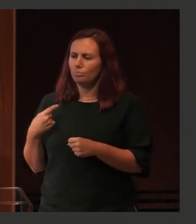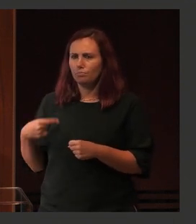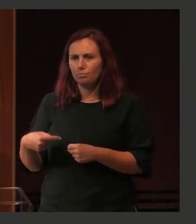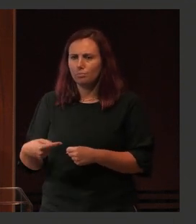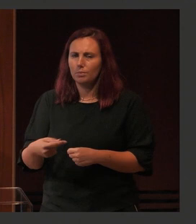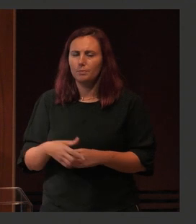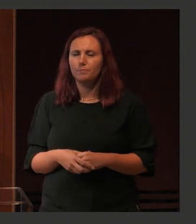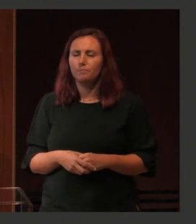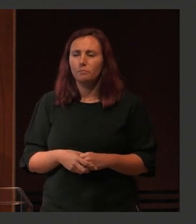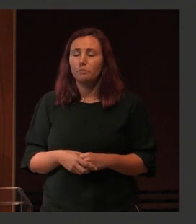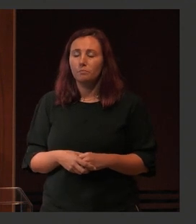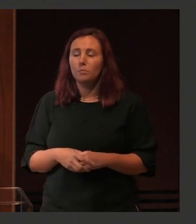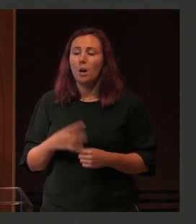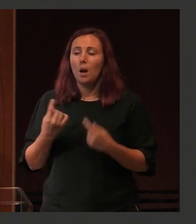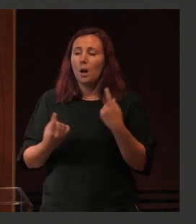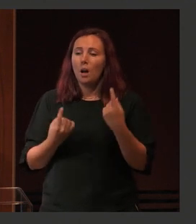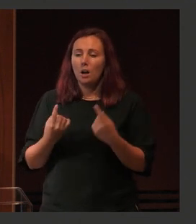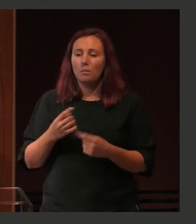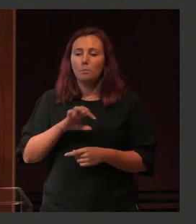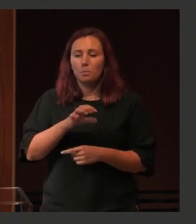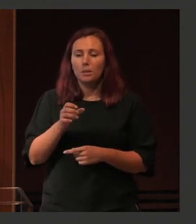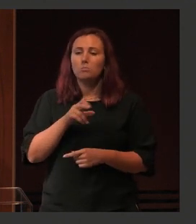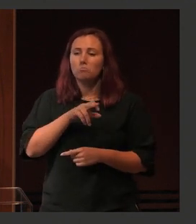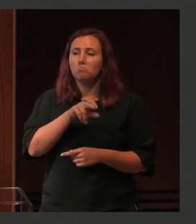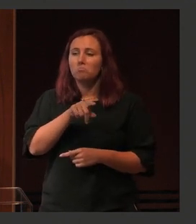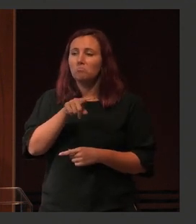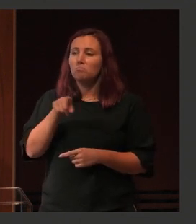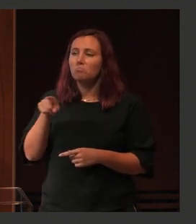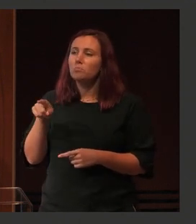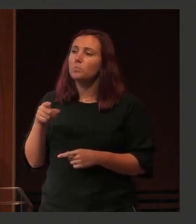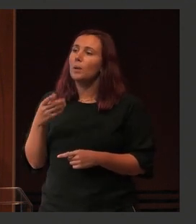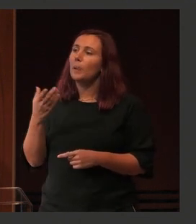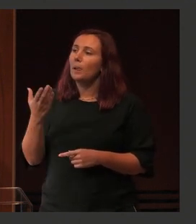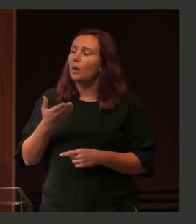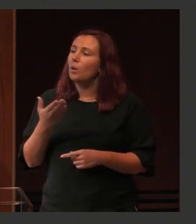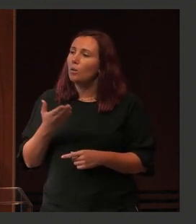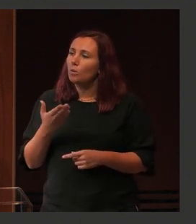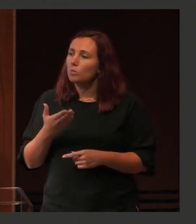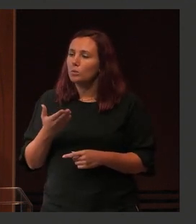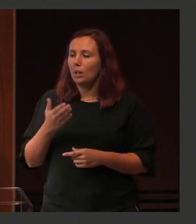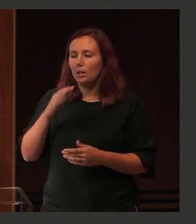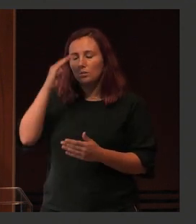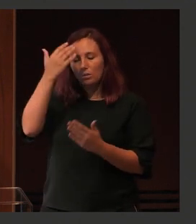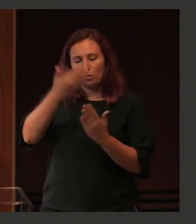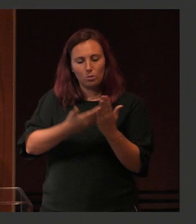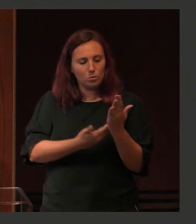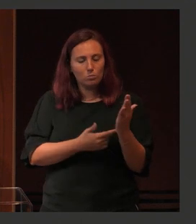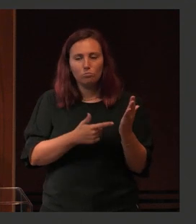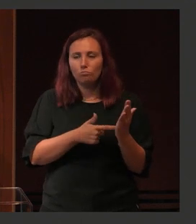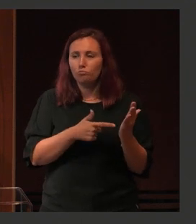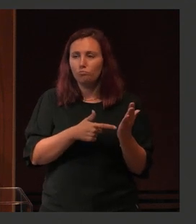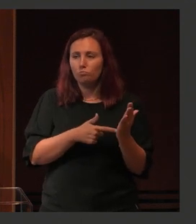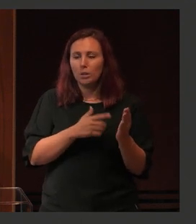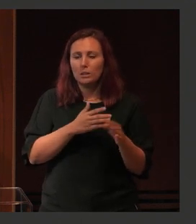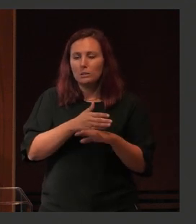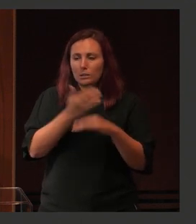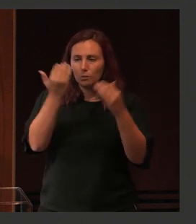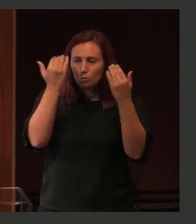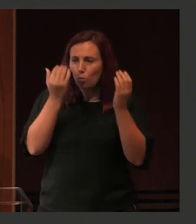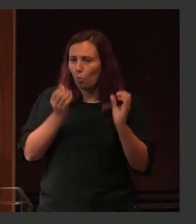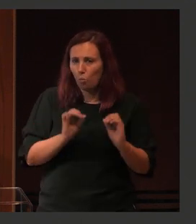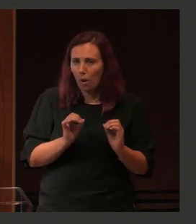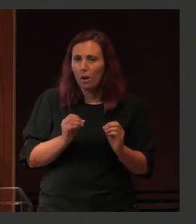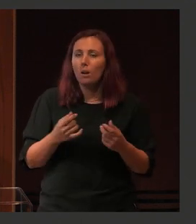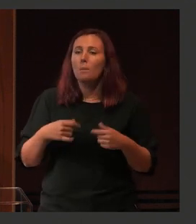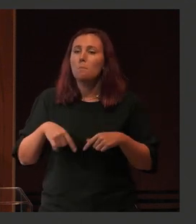maybe in some countries there is no constitutional right to the access of information. But there is always the right in